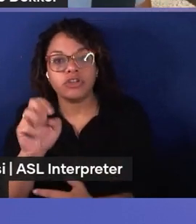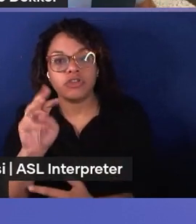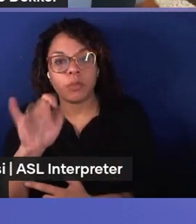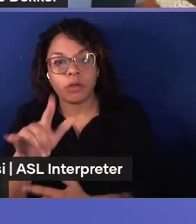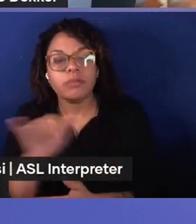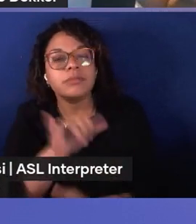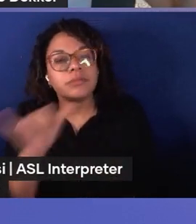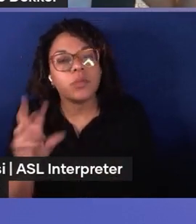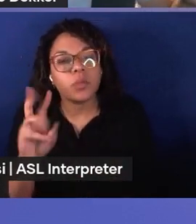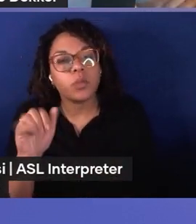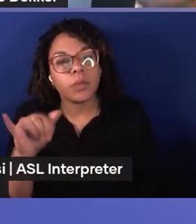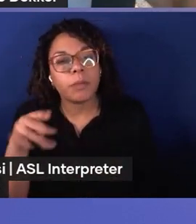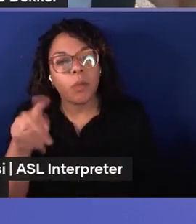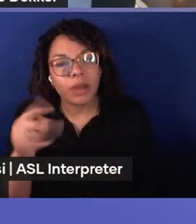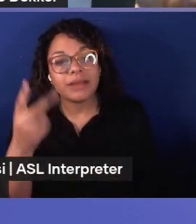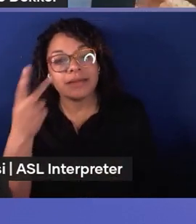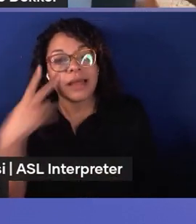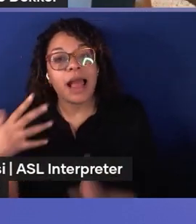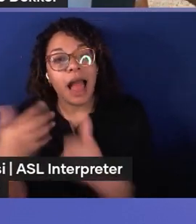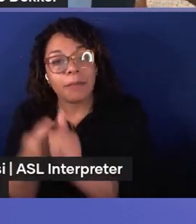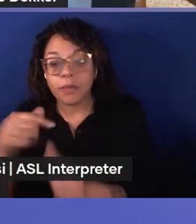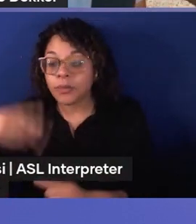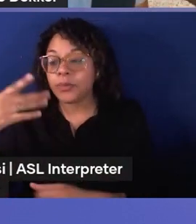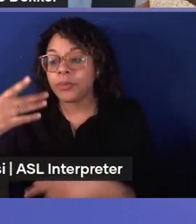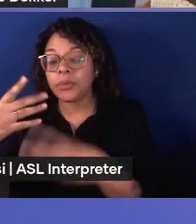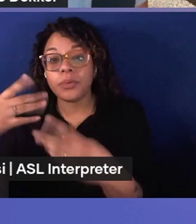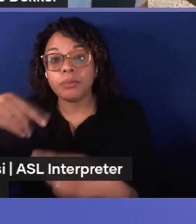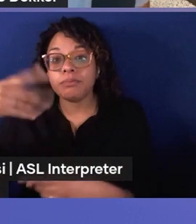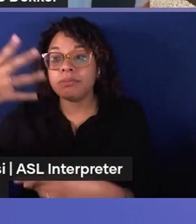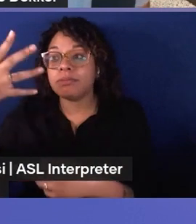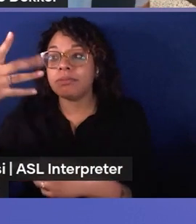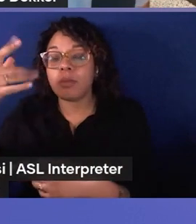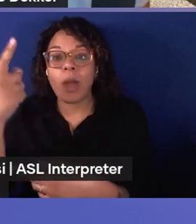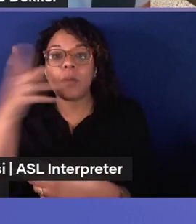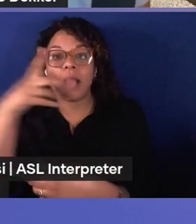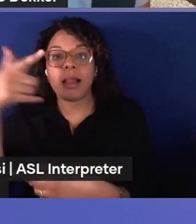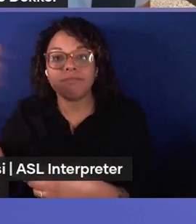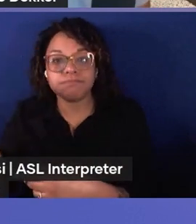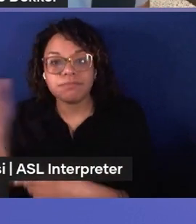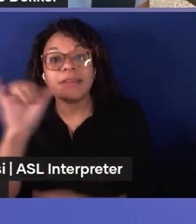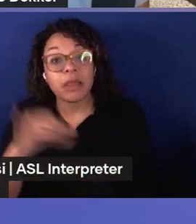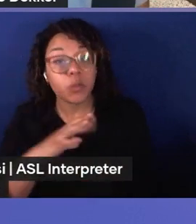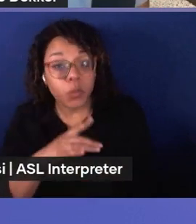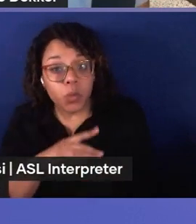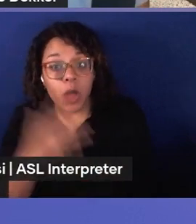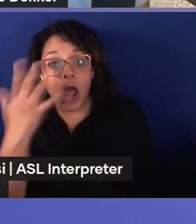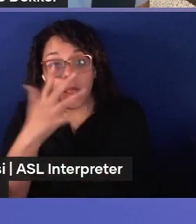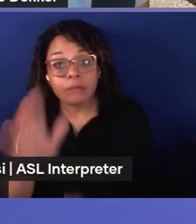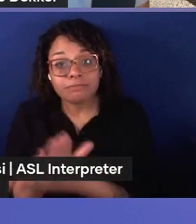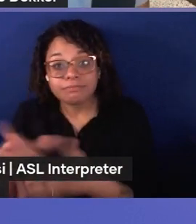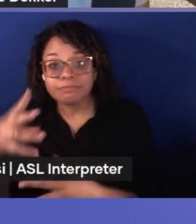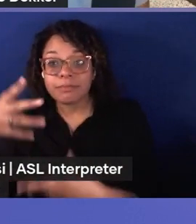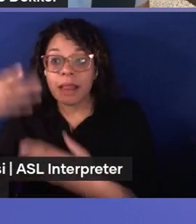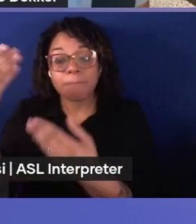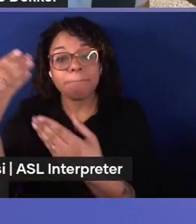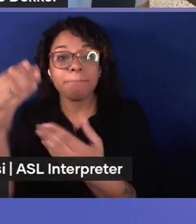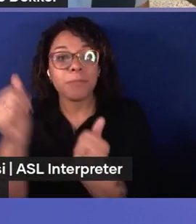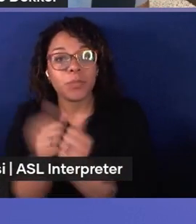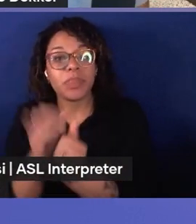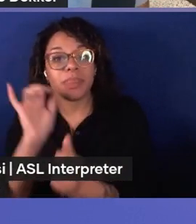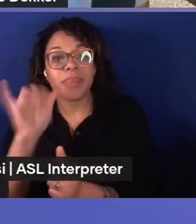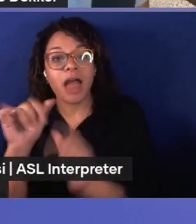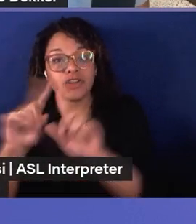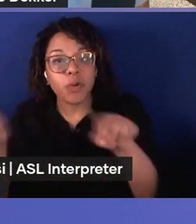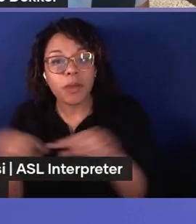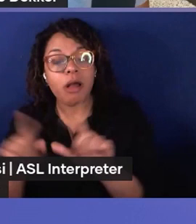Waypoint, where you kind of see the updates come in and then the other one disappears. That is cool and it looks great in a terminal, but it's